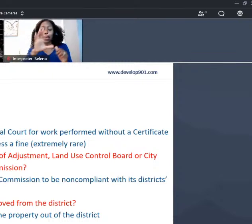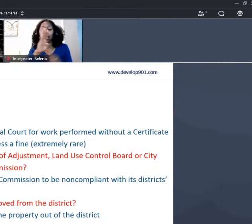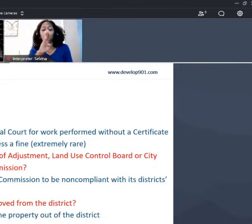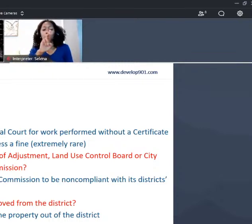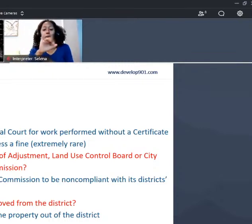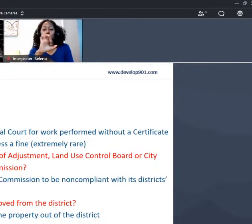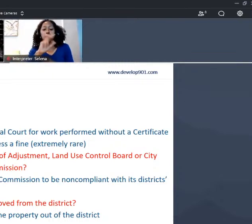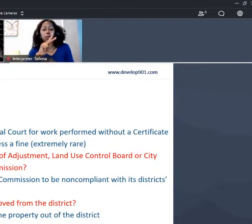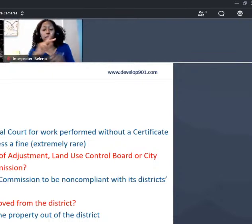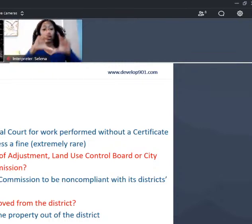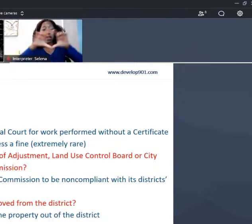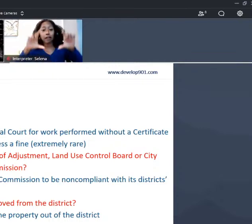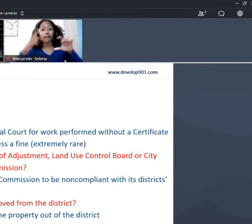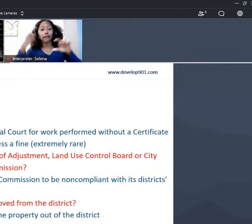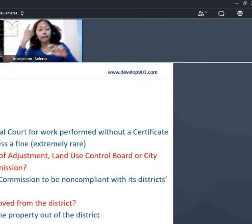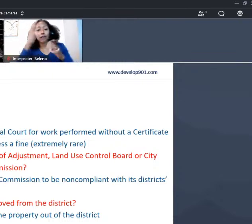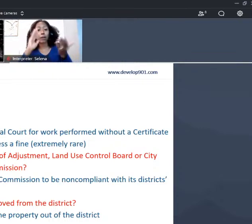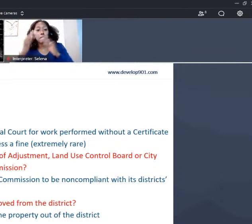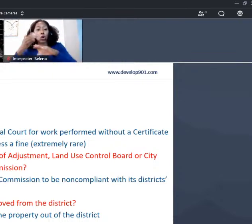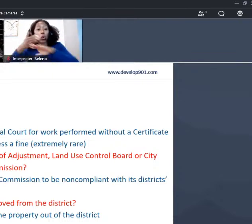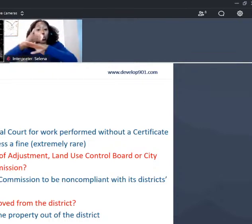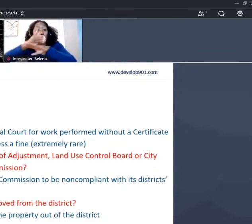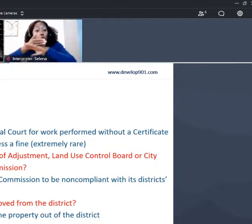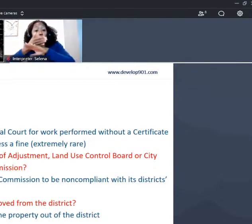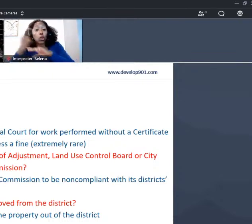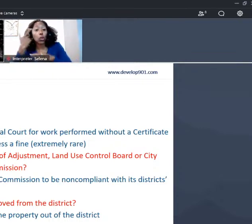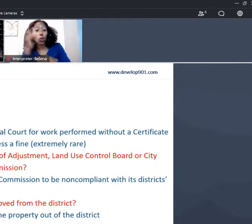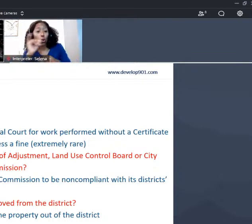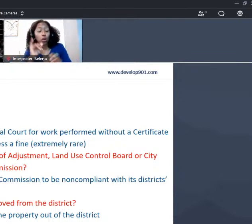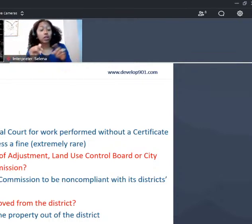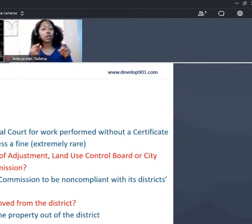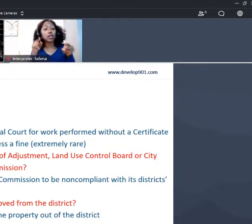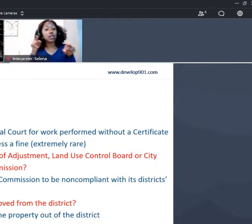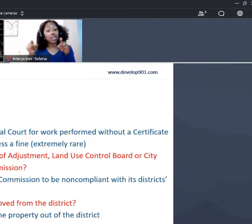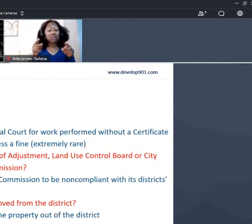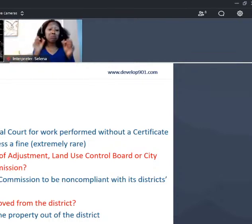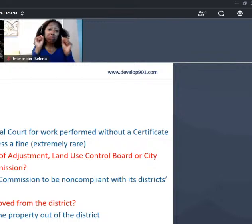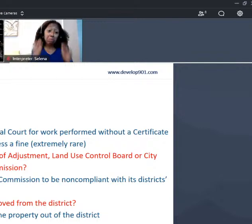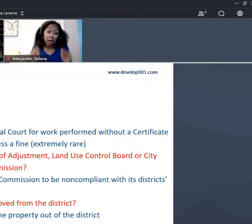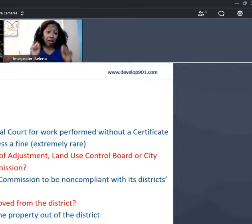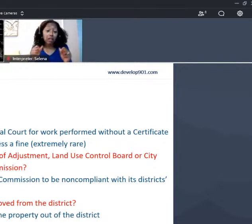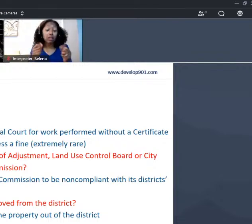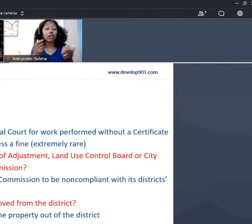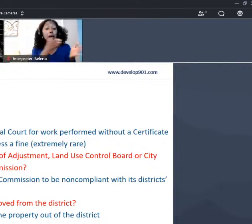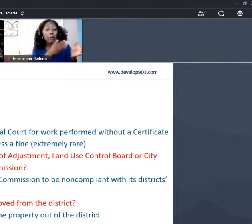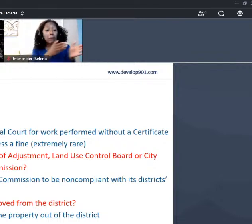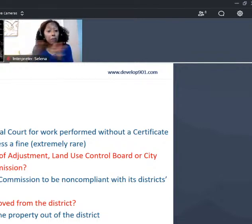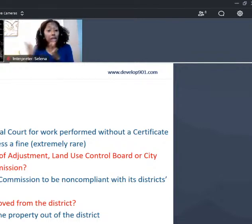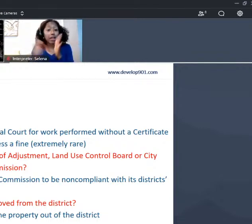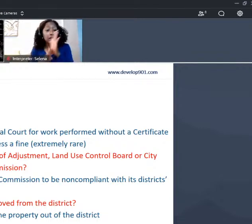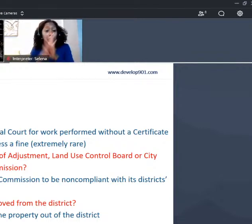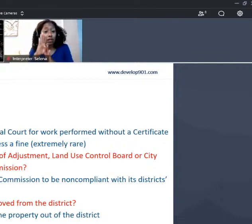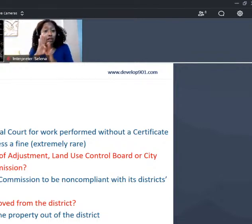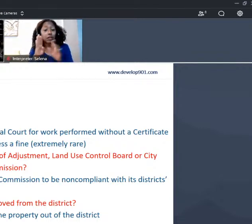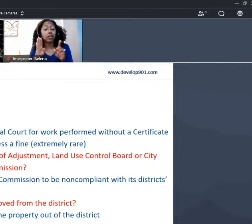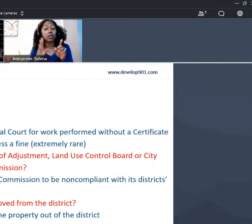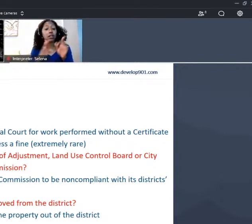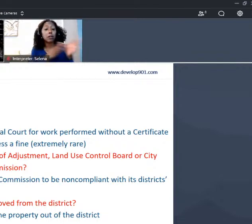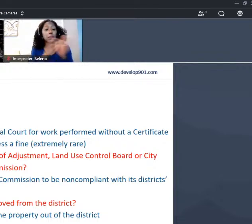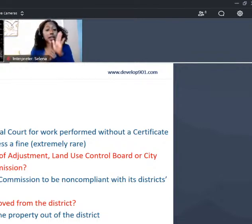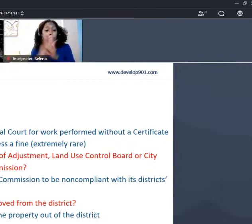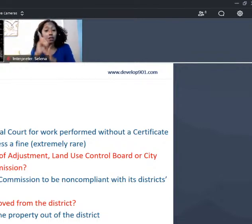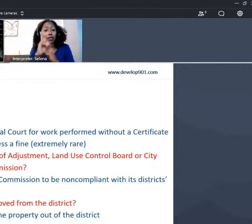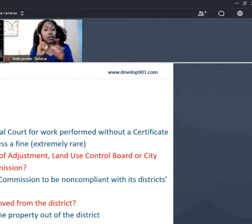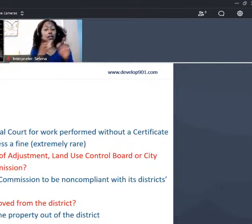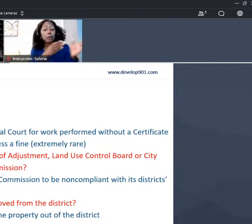versus wooden facade. That's something that often could potentially be a case. A planned development that